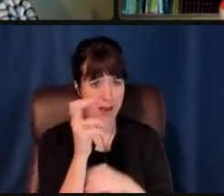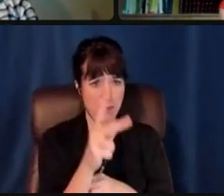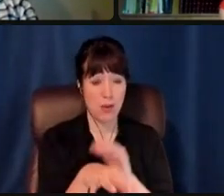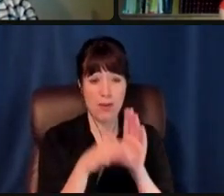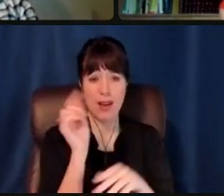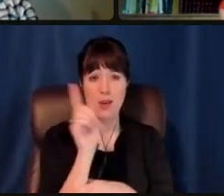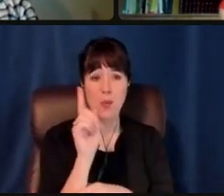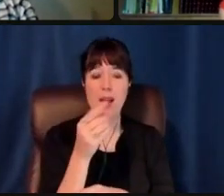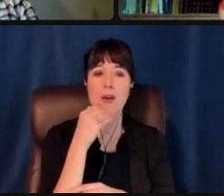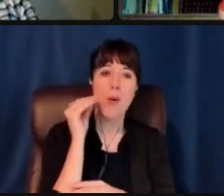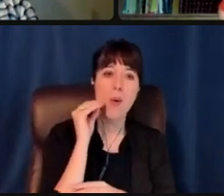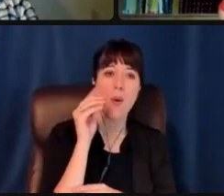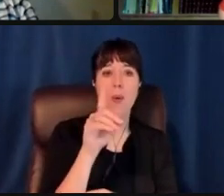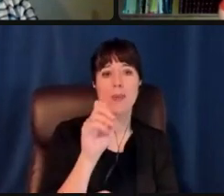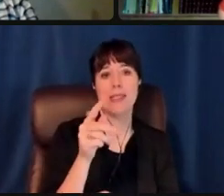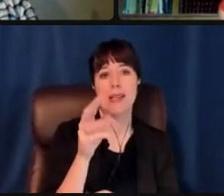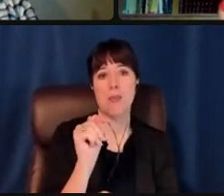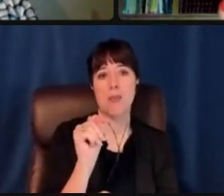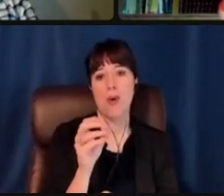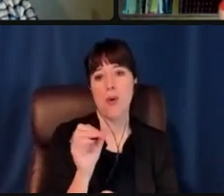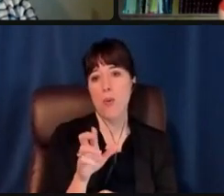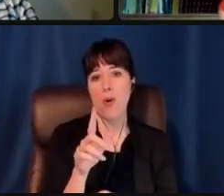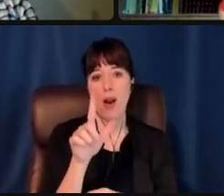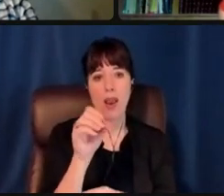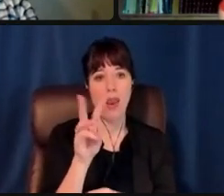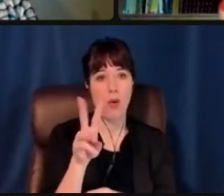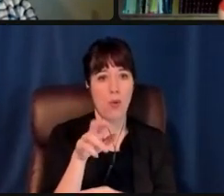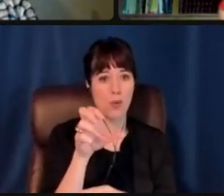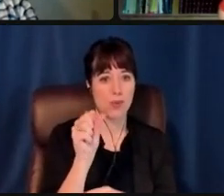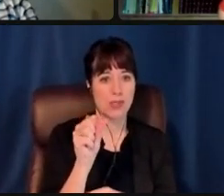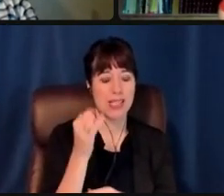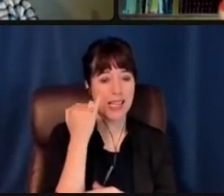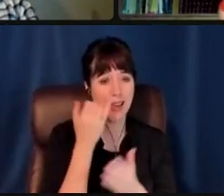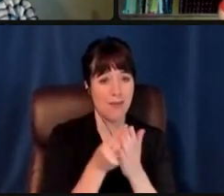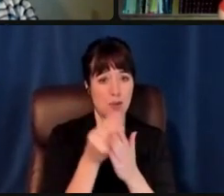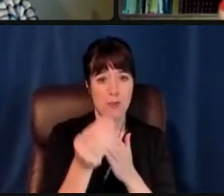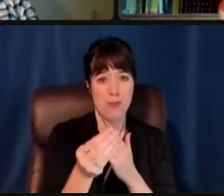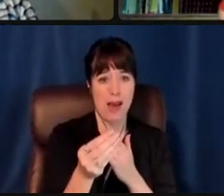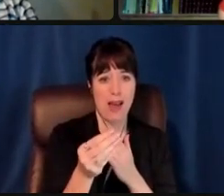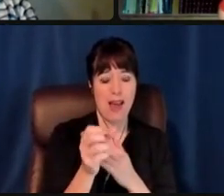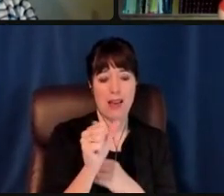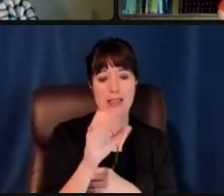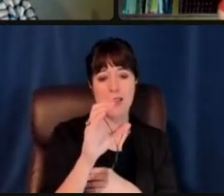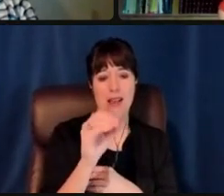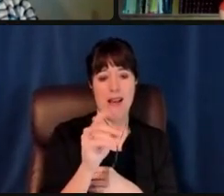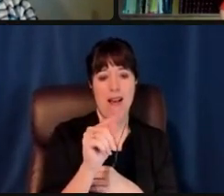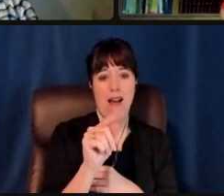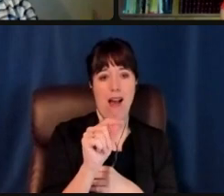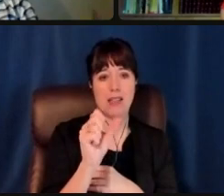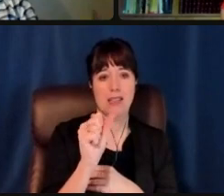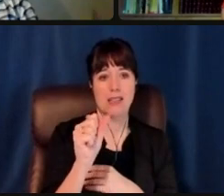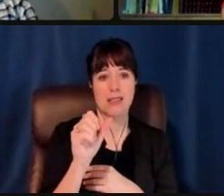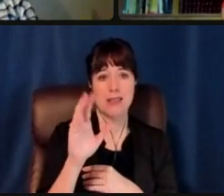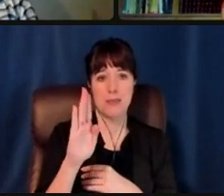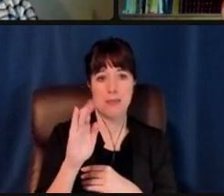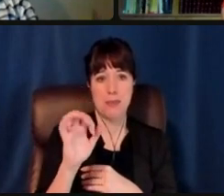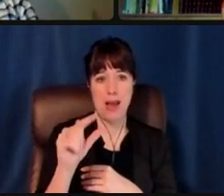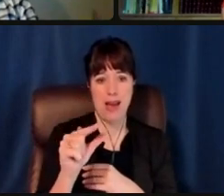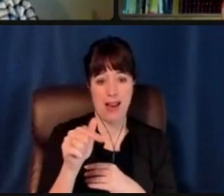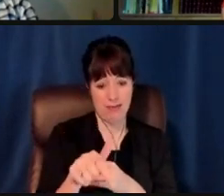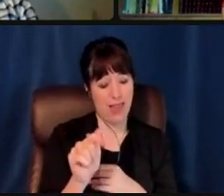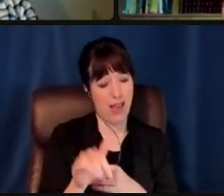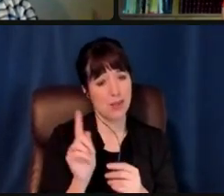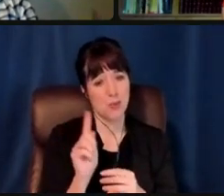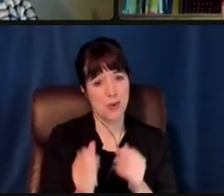Home Depot or Lowe's. When you, if you were to buy a Scott's bag, that's where the vast